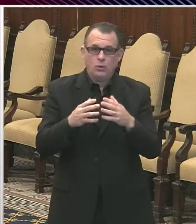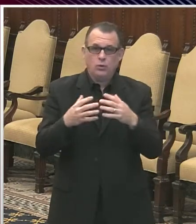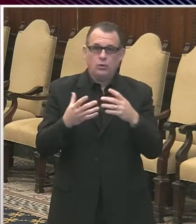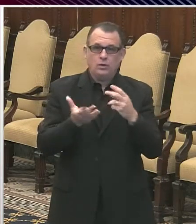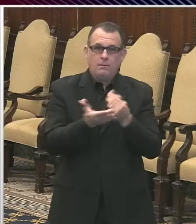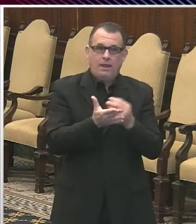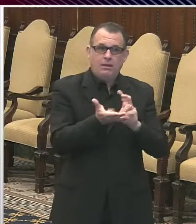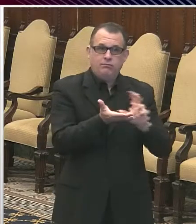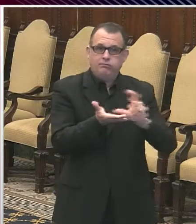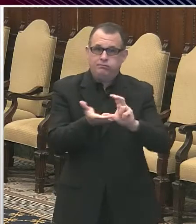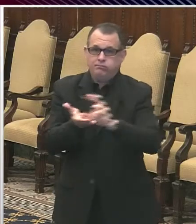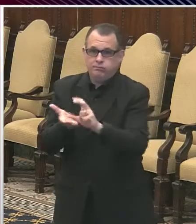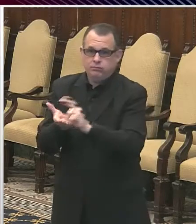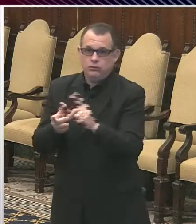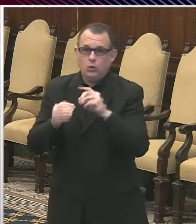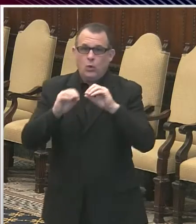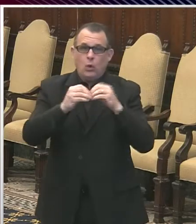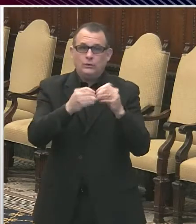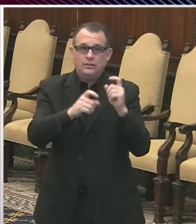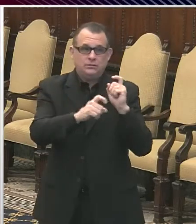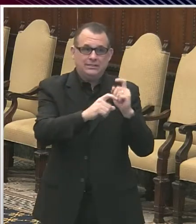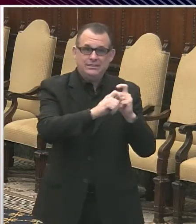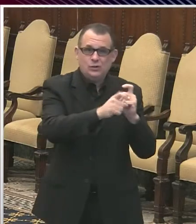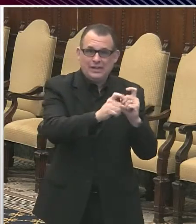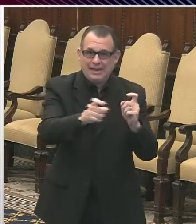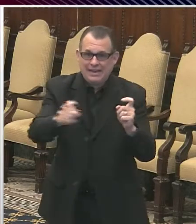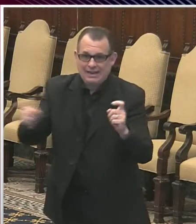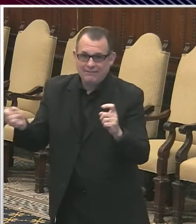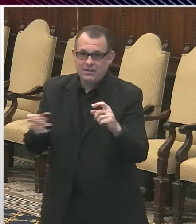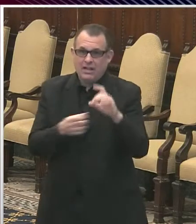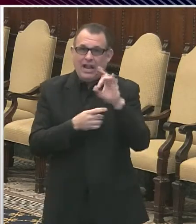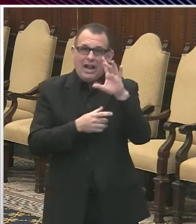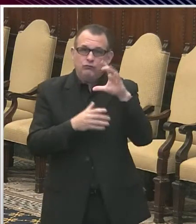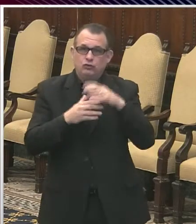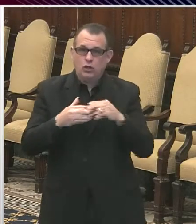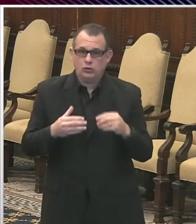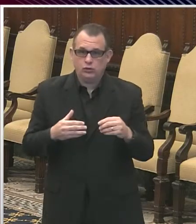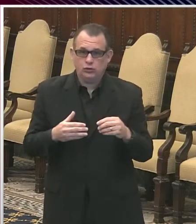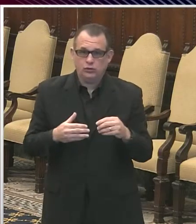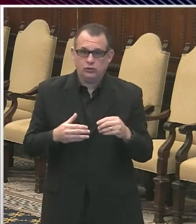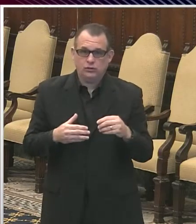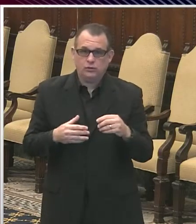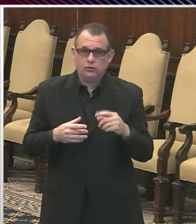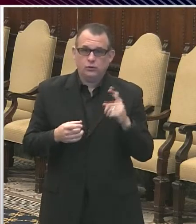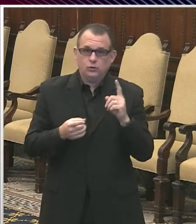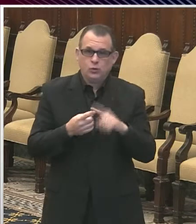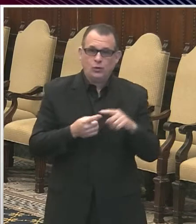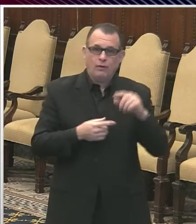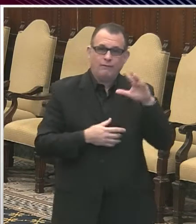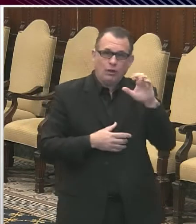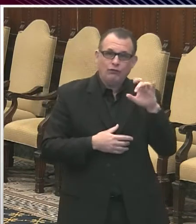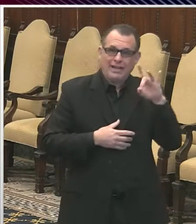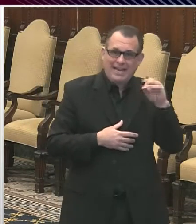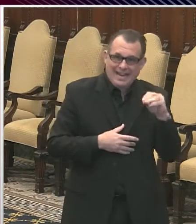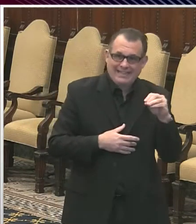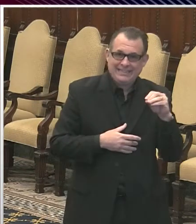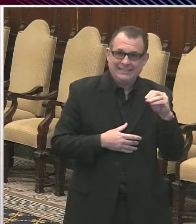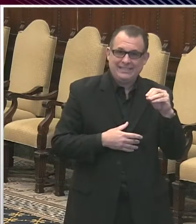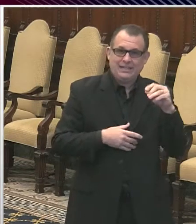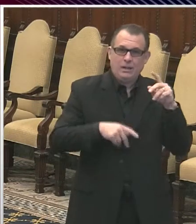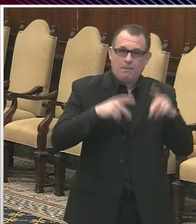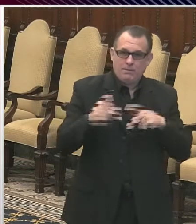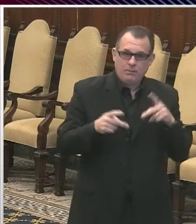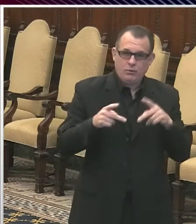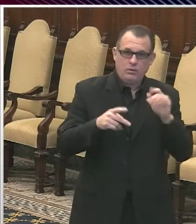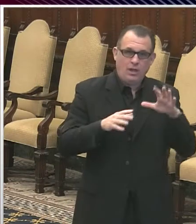30 organizations across the state who are providing $800 in cash assistance to 580 individuals statewide.